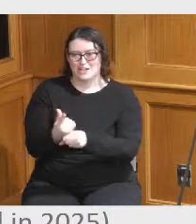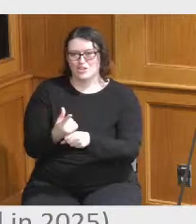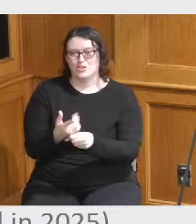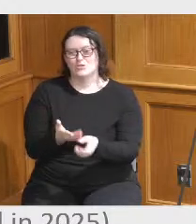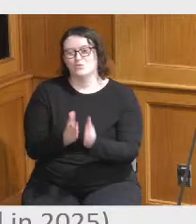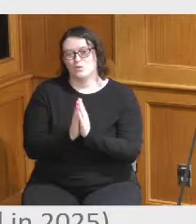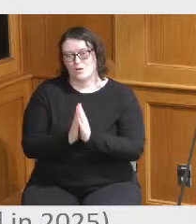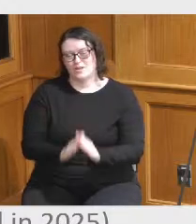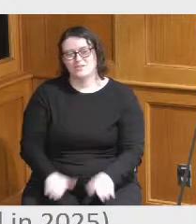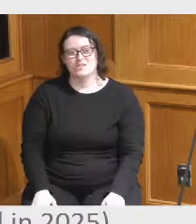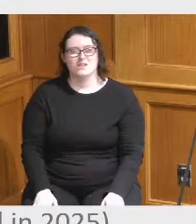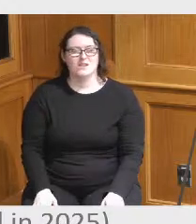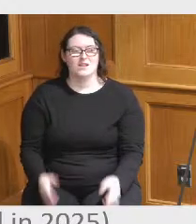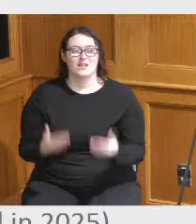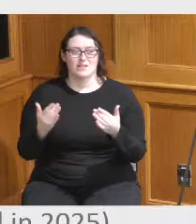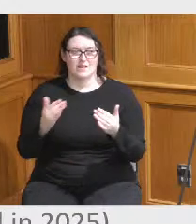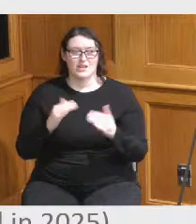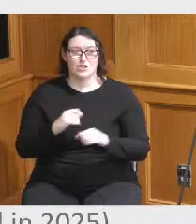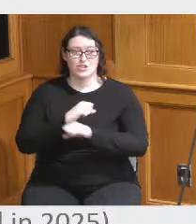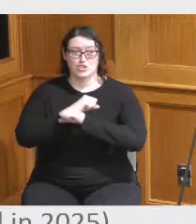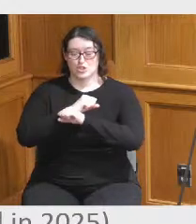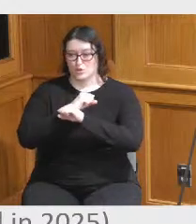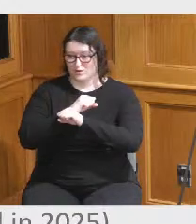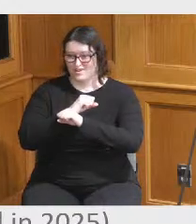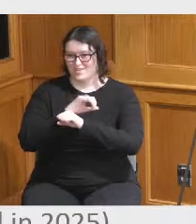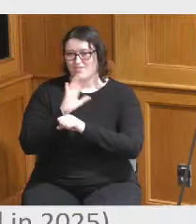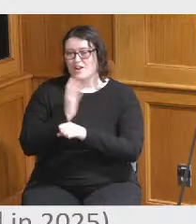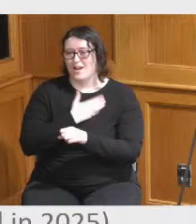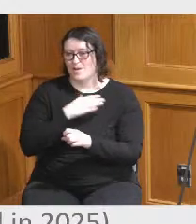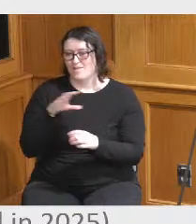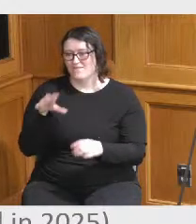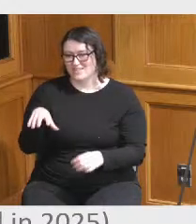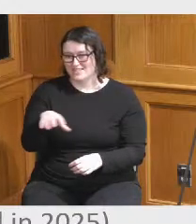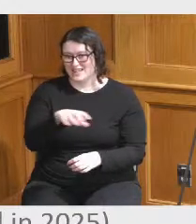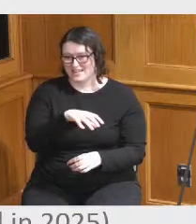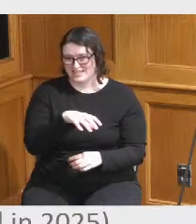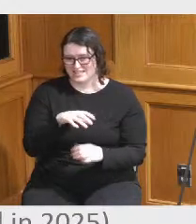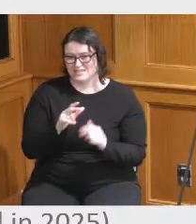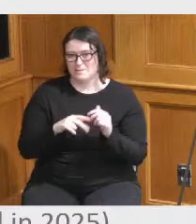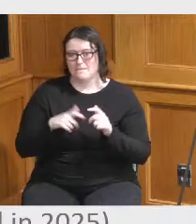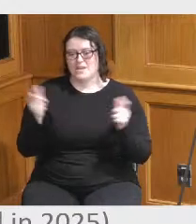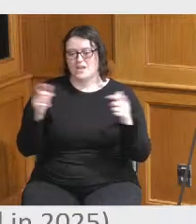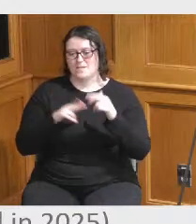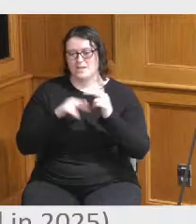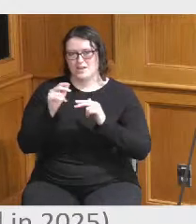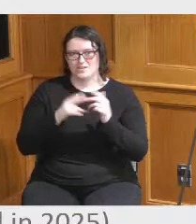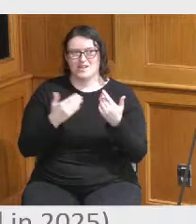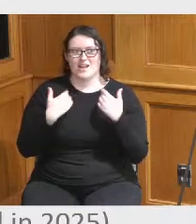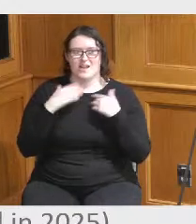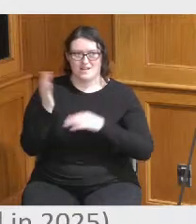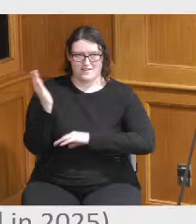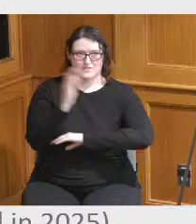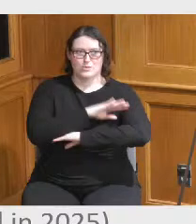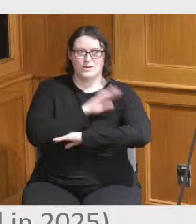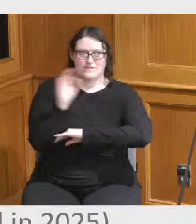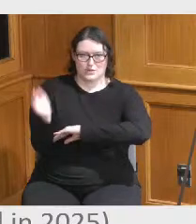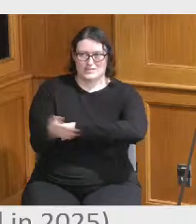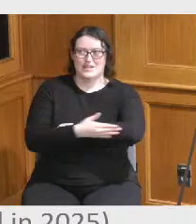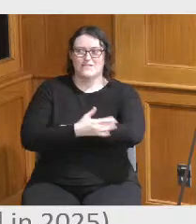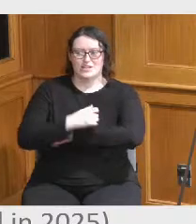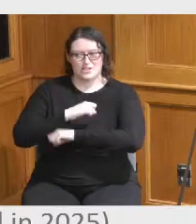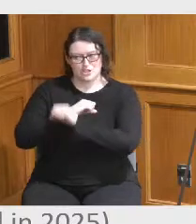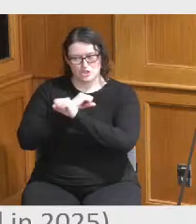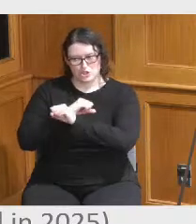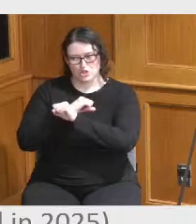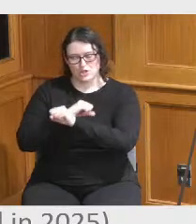And security, this is security of our facilities. So our large facilities do have 24/7 security,